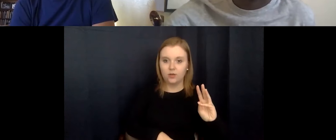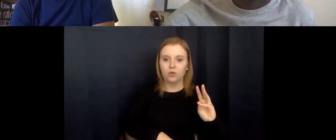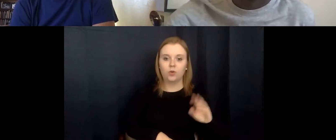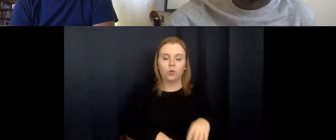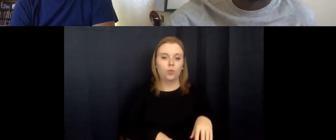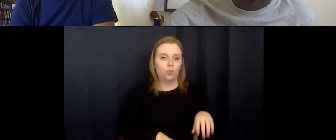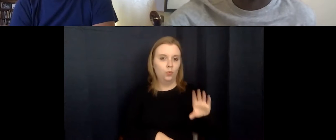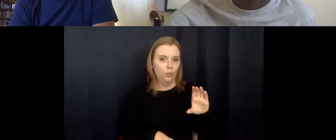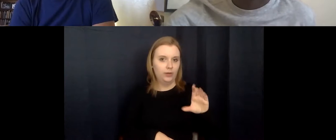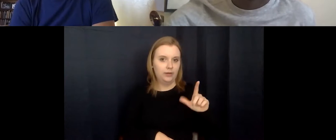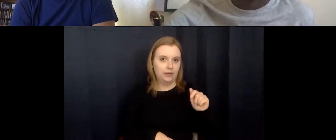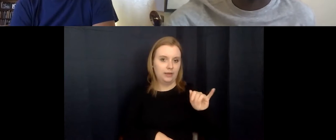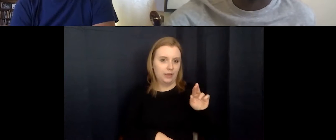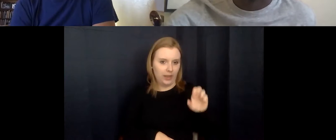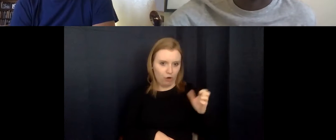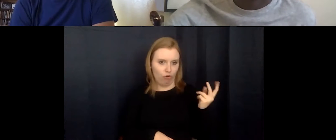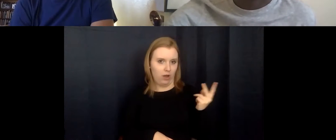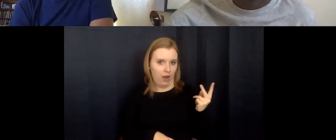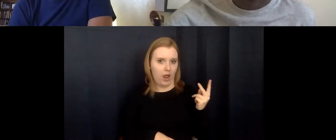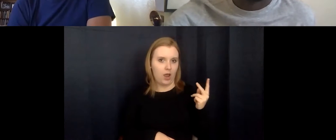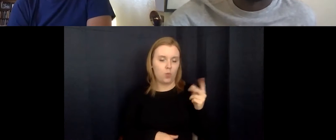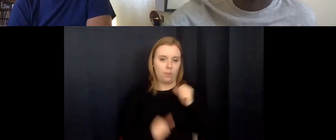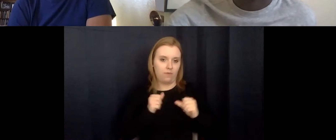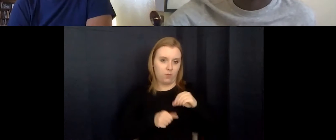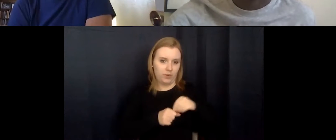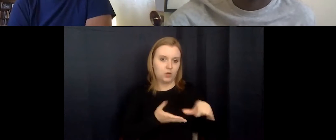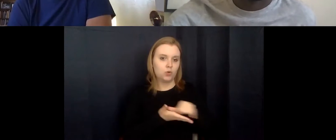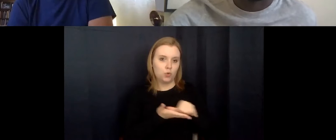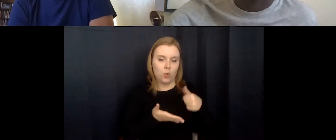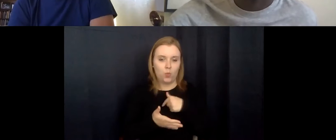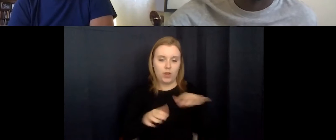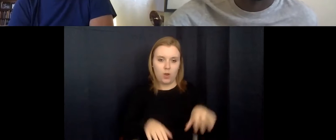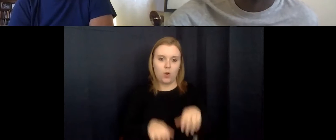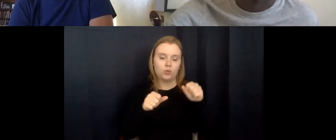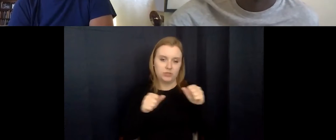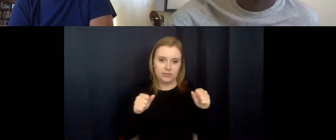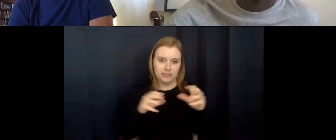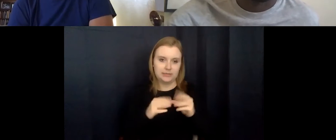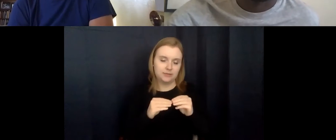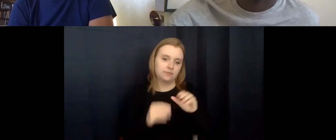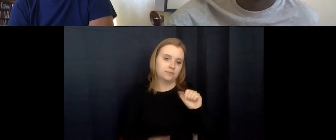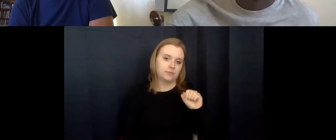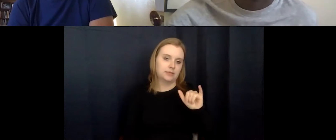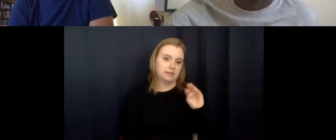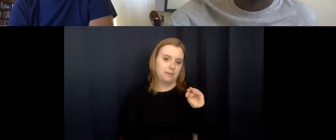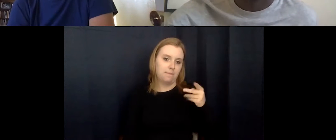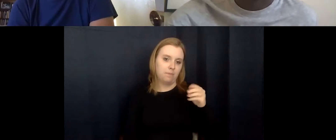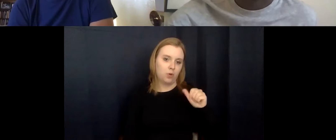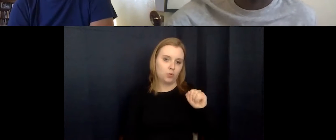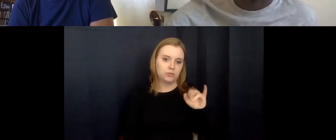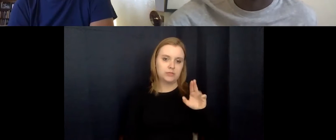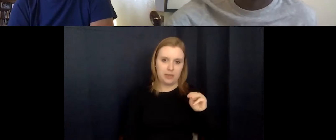I were performing in New York, and we hosted this symposium that you were part of,